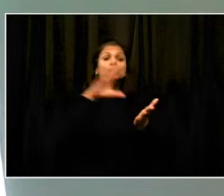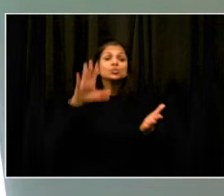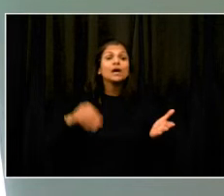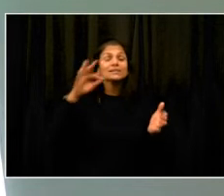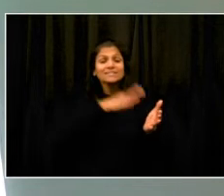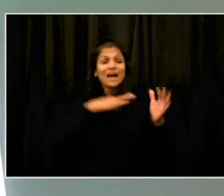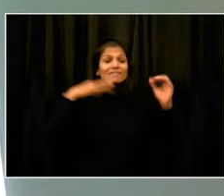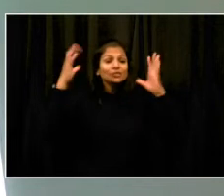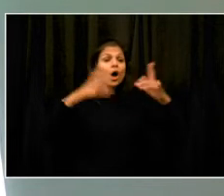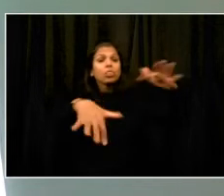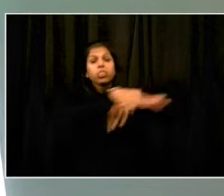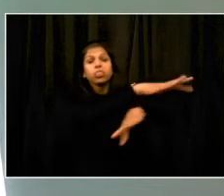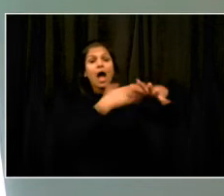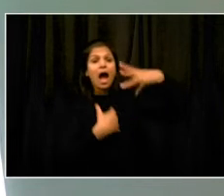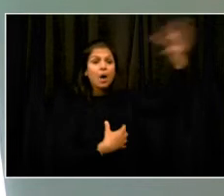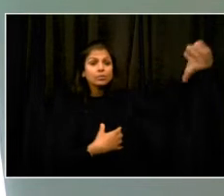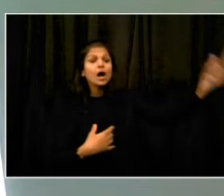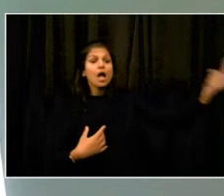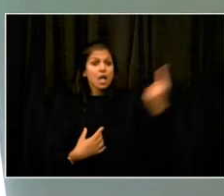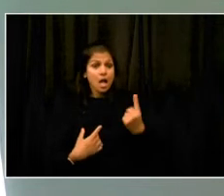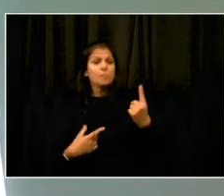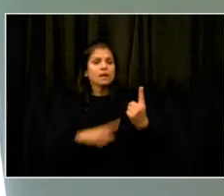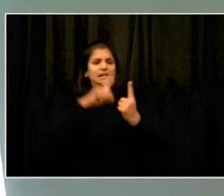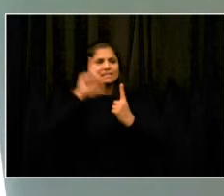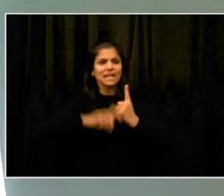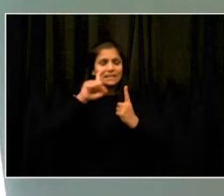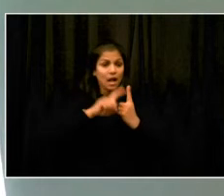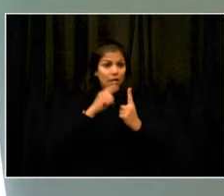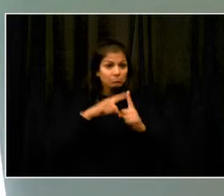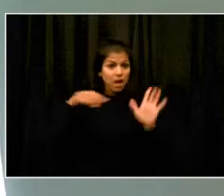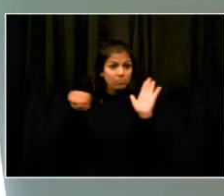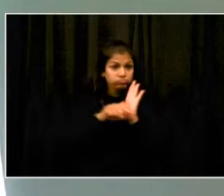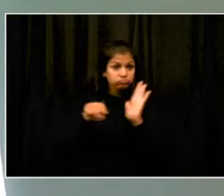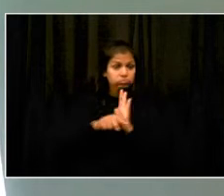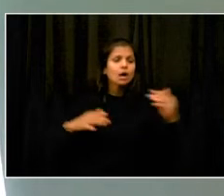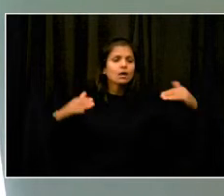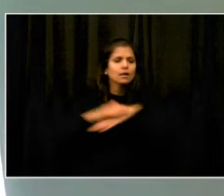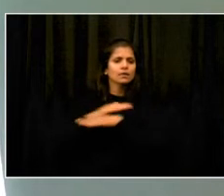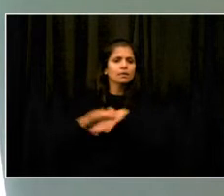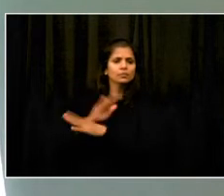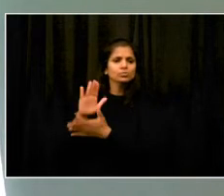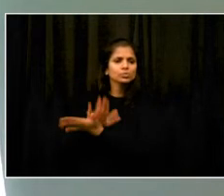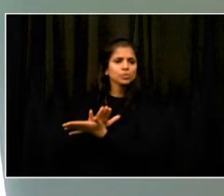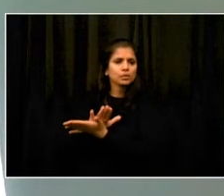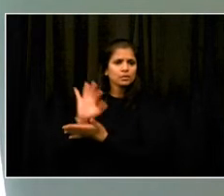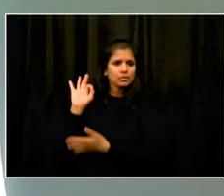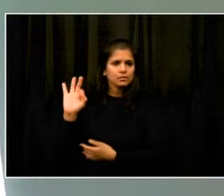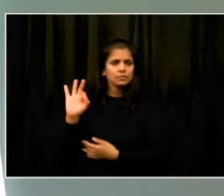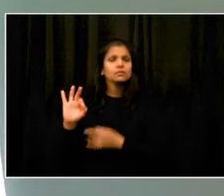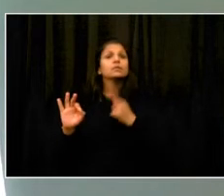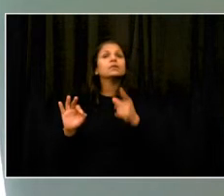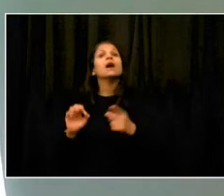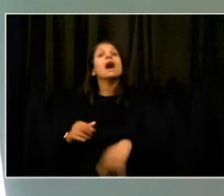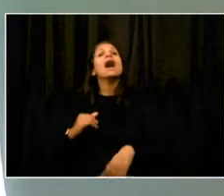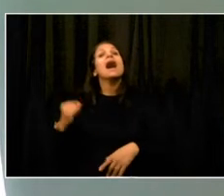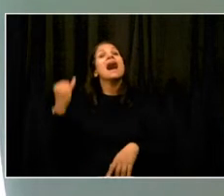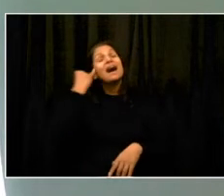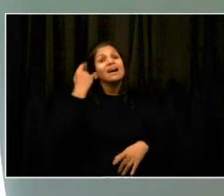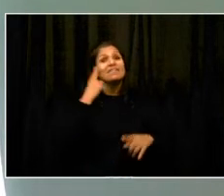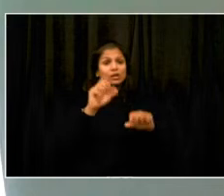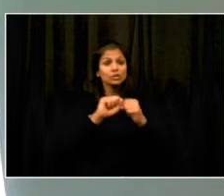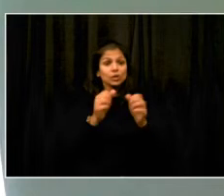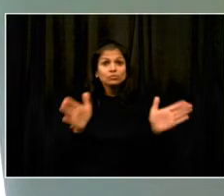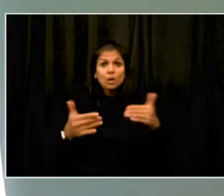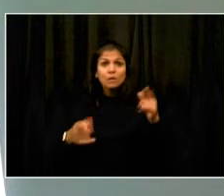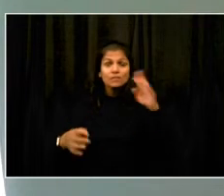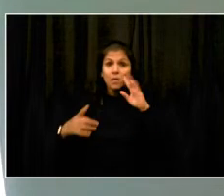with the protocols that we have in the Situation Room, I think that we can be very confident that even though rates of